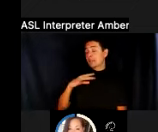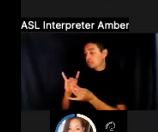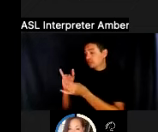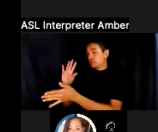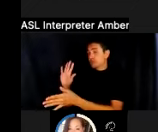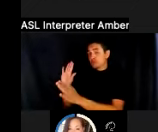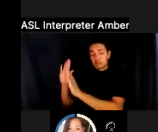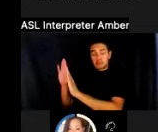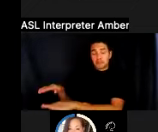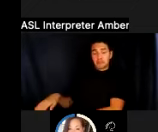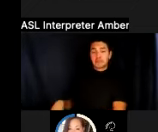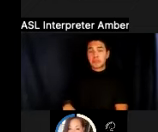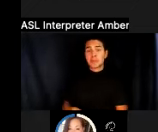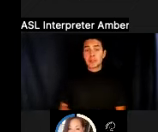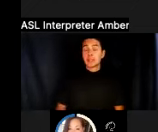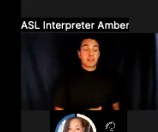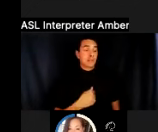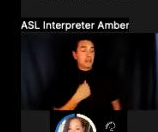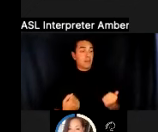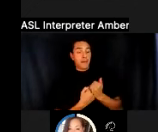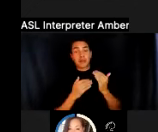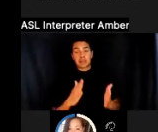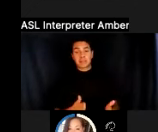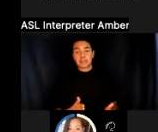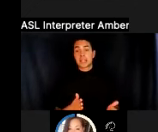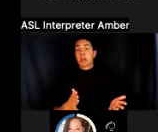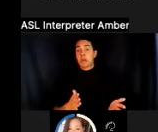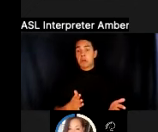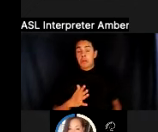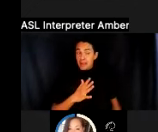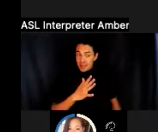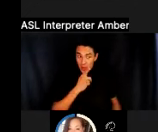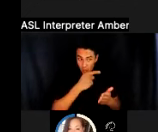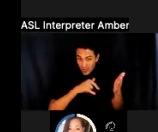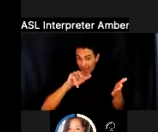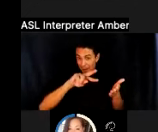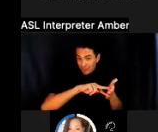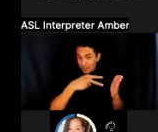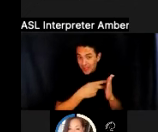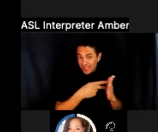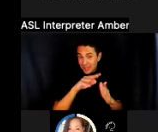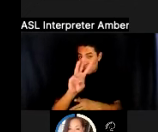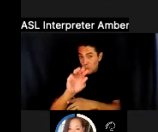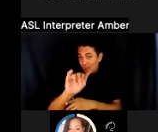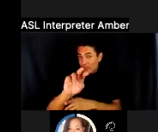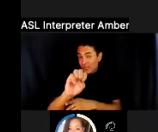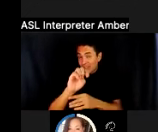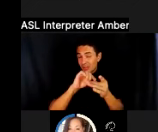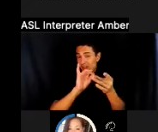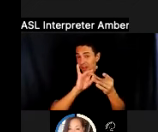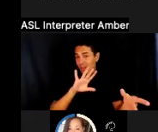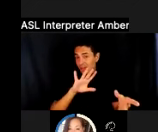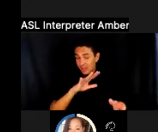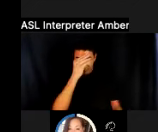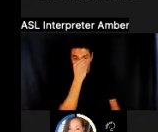advocate to let them know what that means, because that means they could be compelled